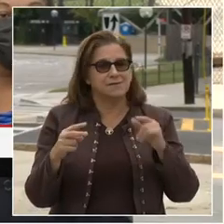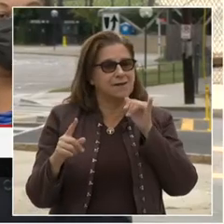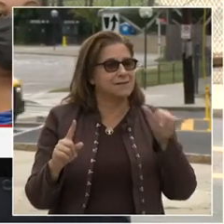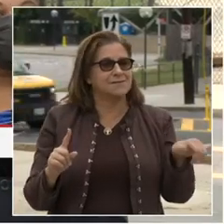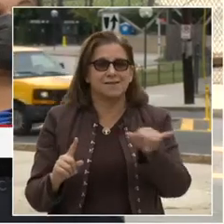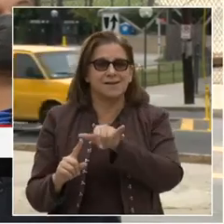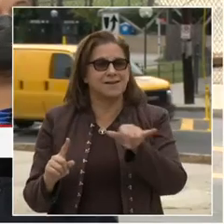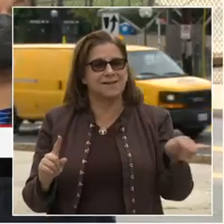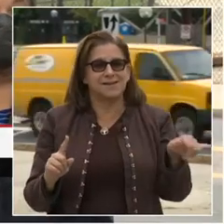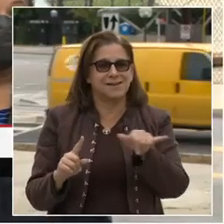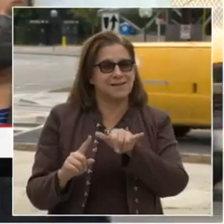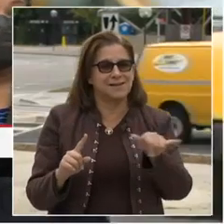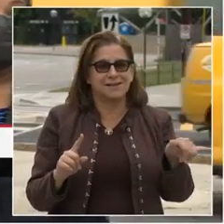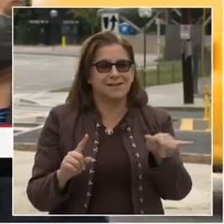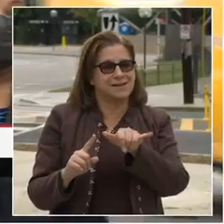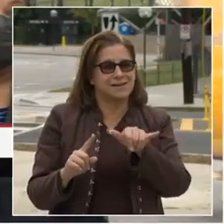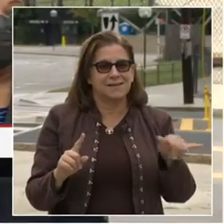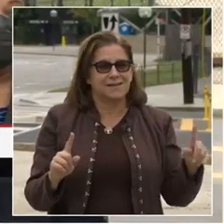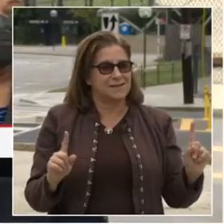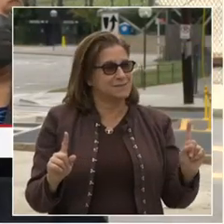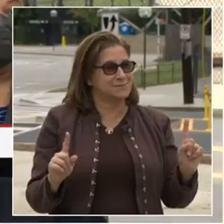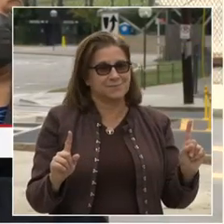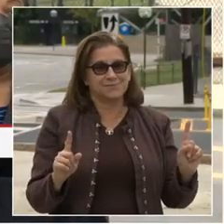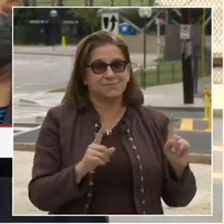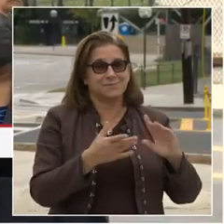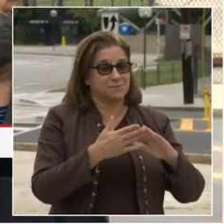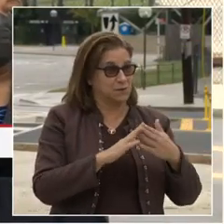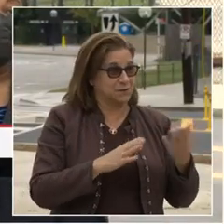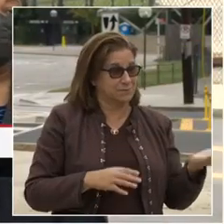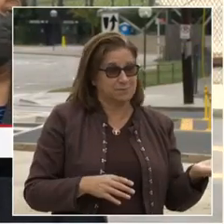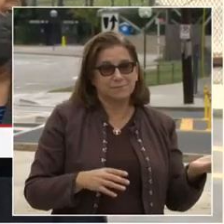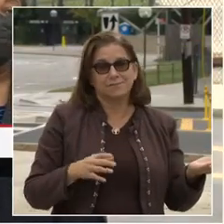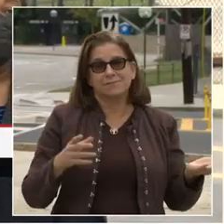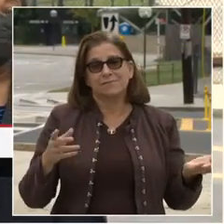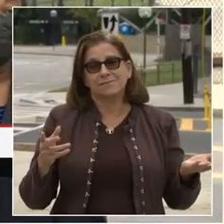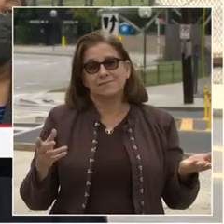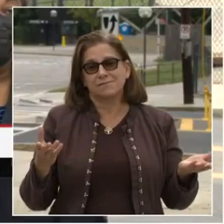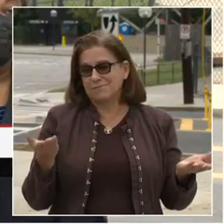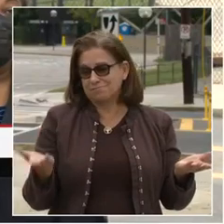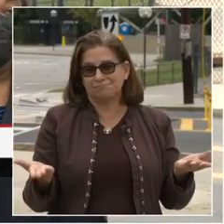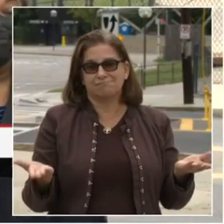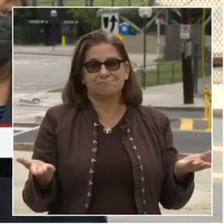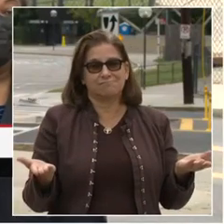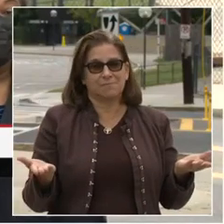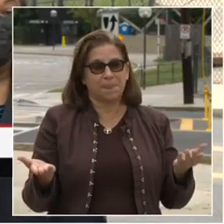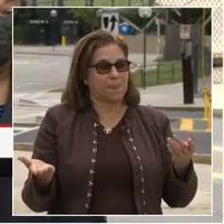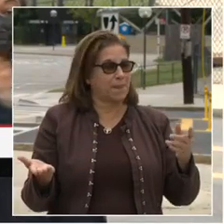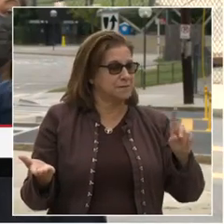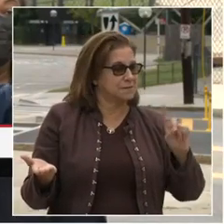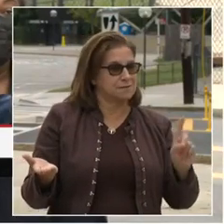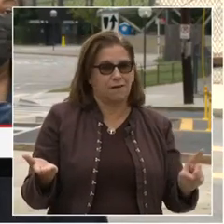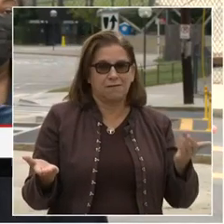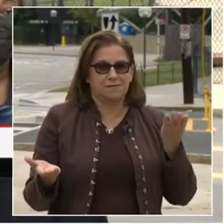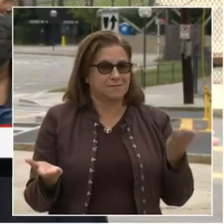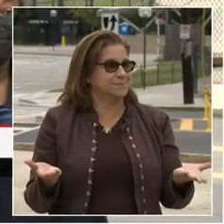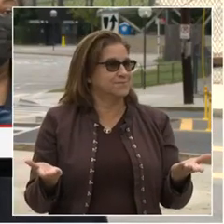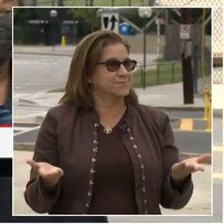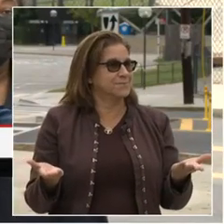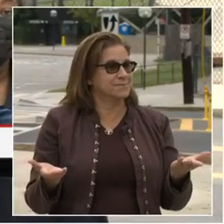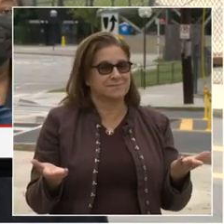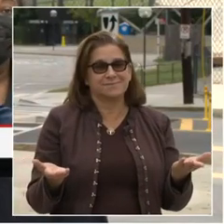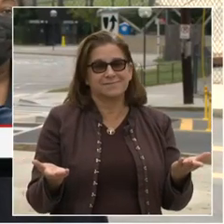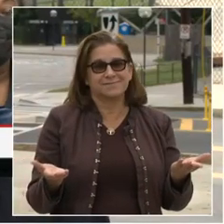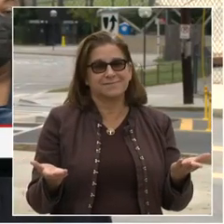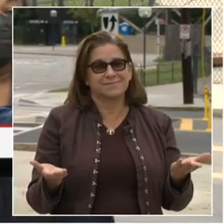a community-focused project, we will. But this is my point today. There are instances